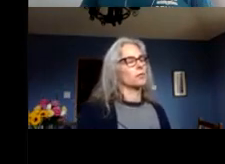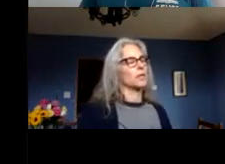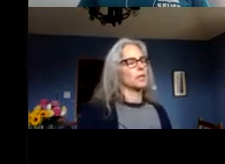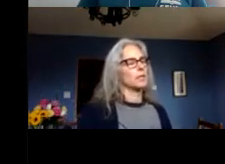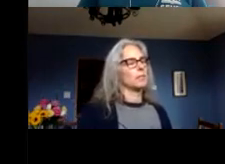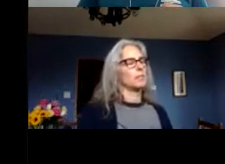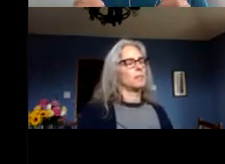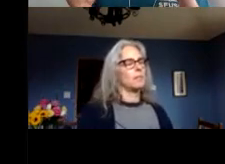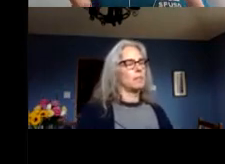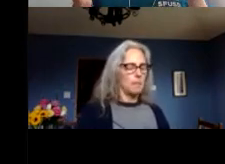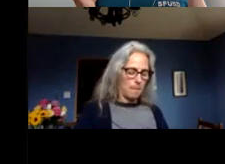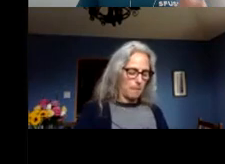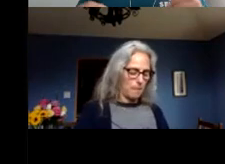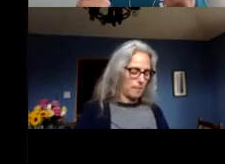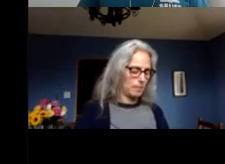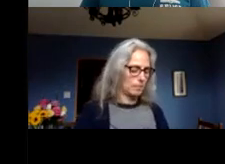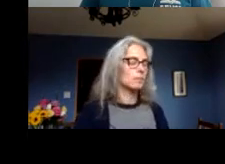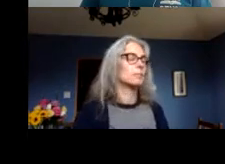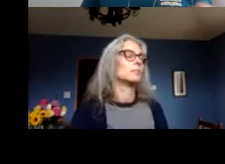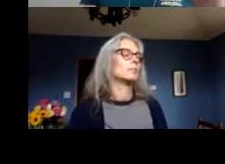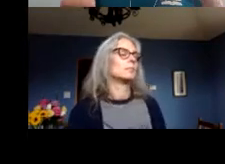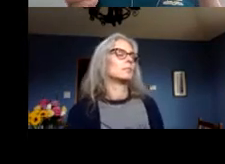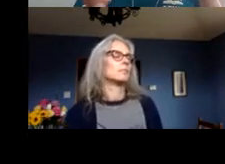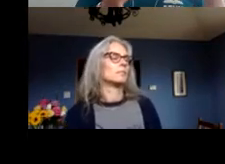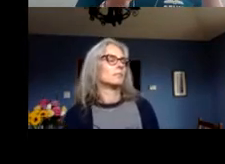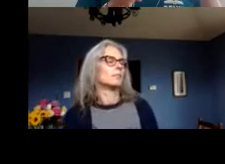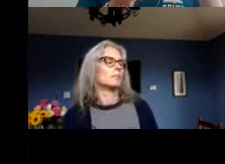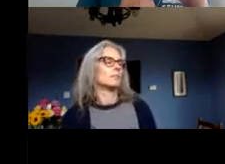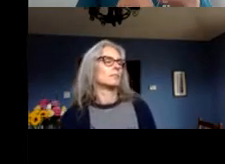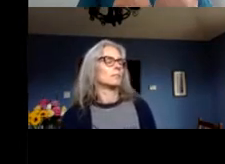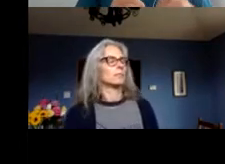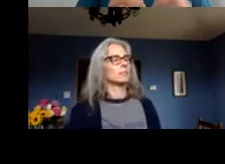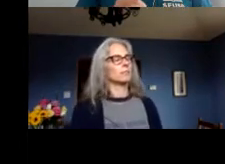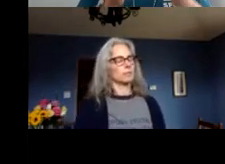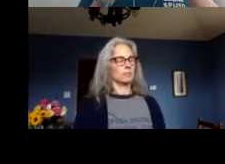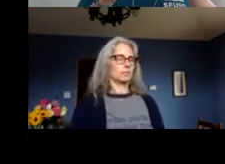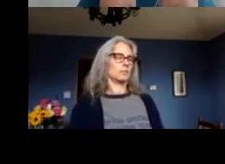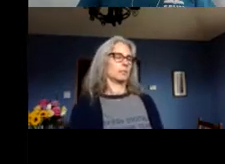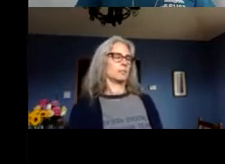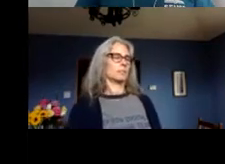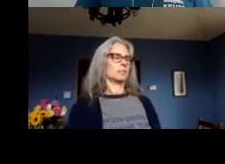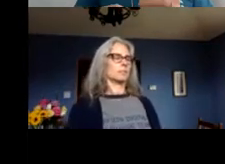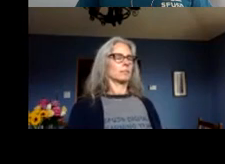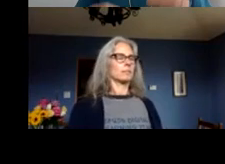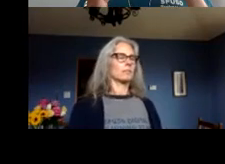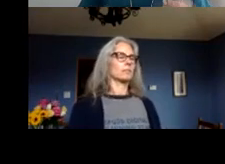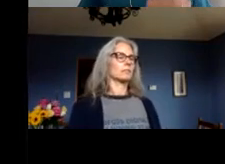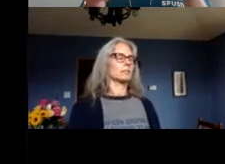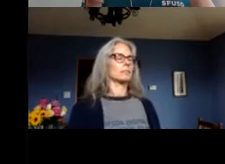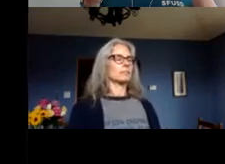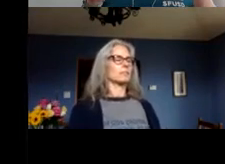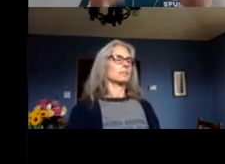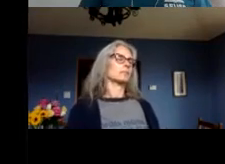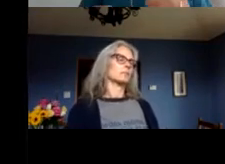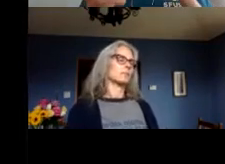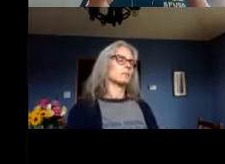stuff. There are absolutely times when doing like a more like rote practice activity is right and